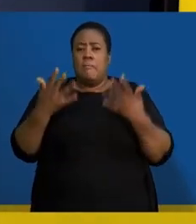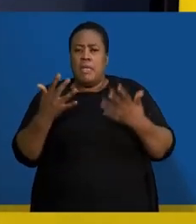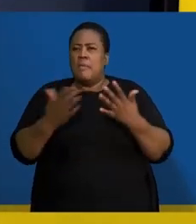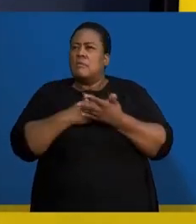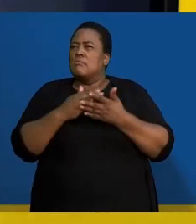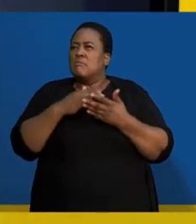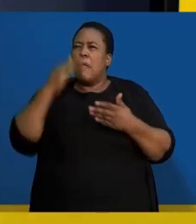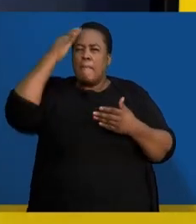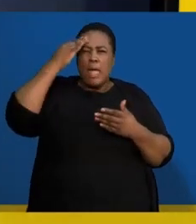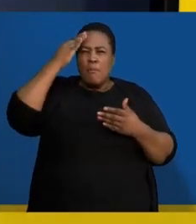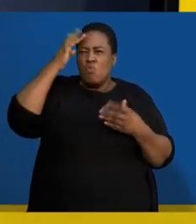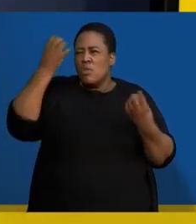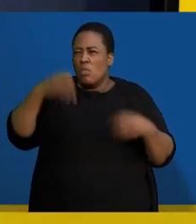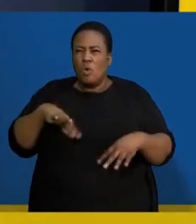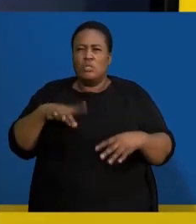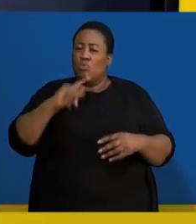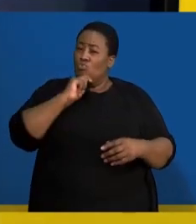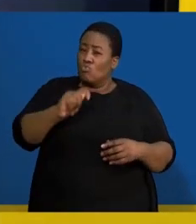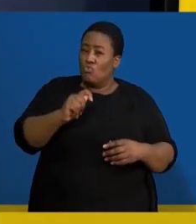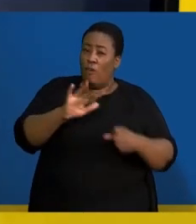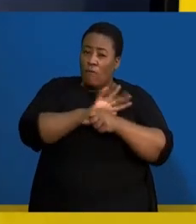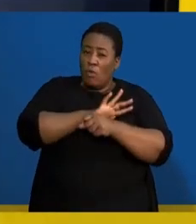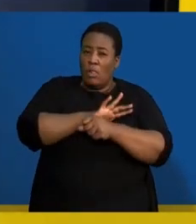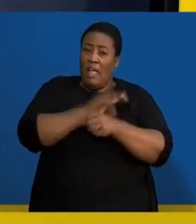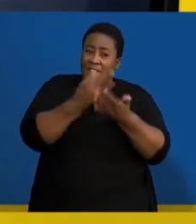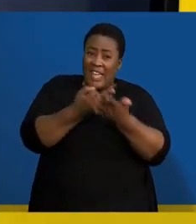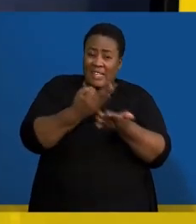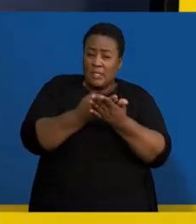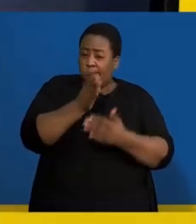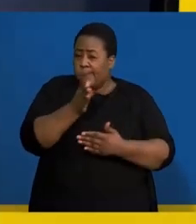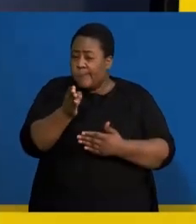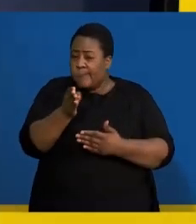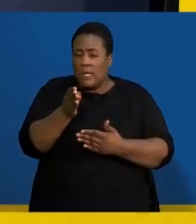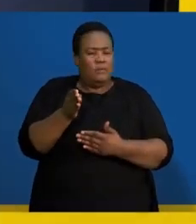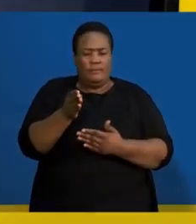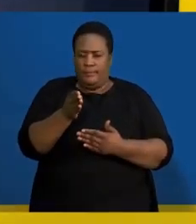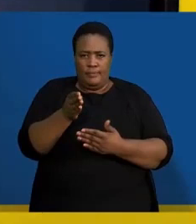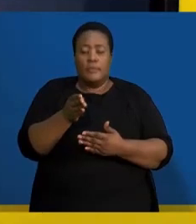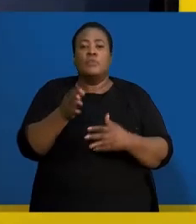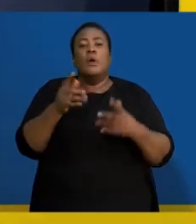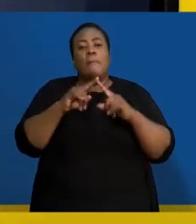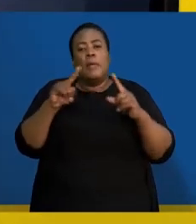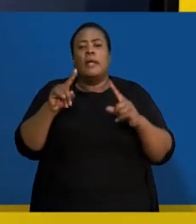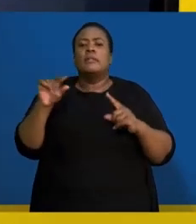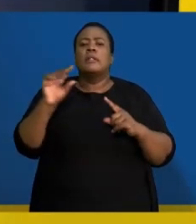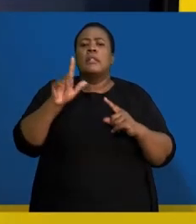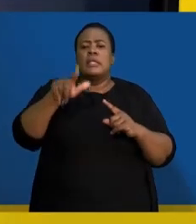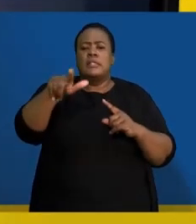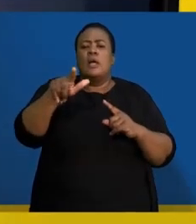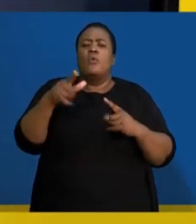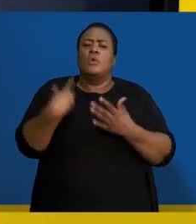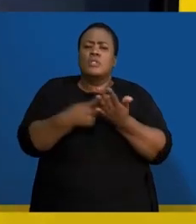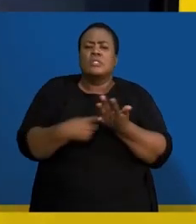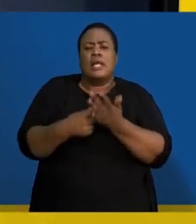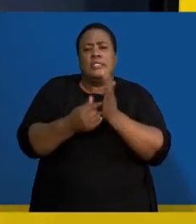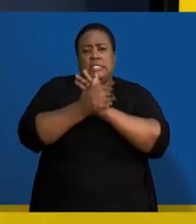loss and all those things. Okay, but we will obviously come back to these skills when we look at the actual examples.